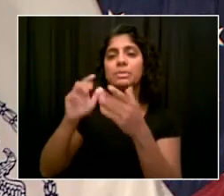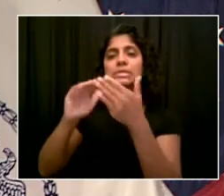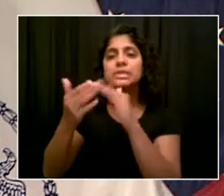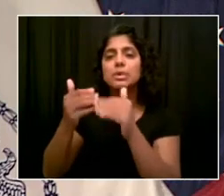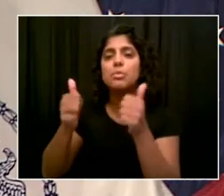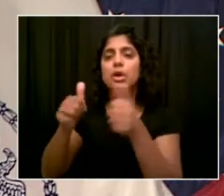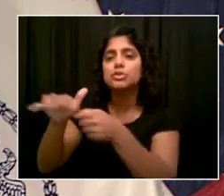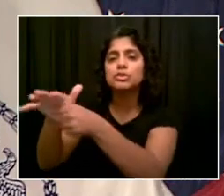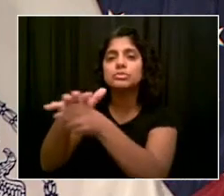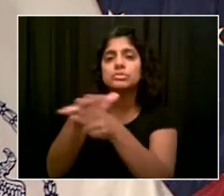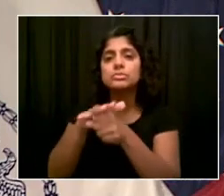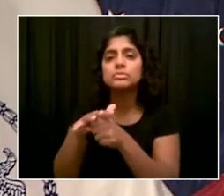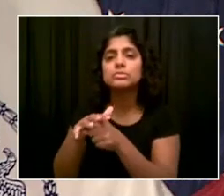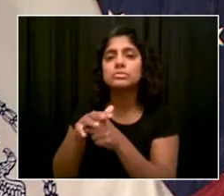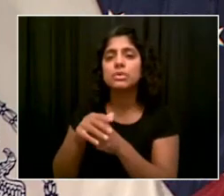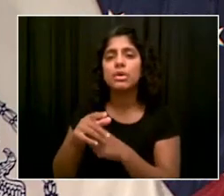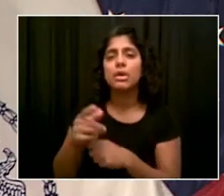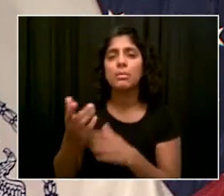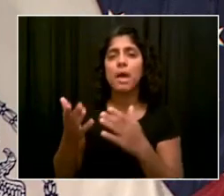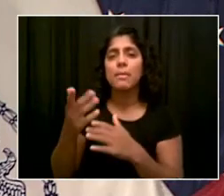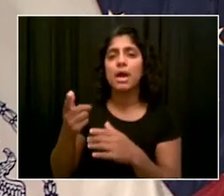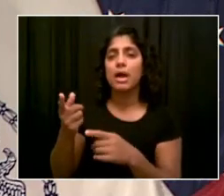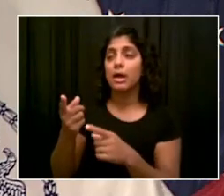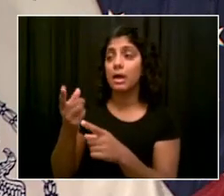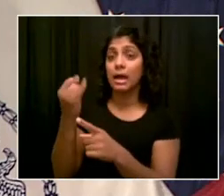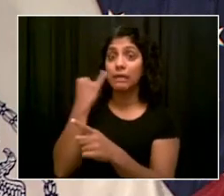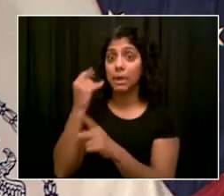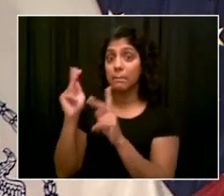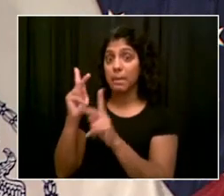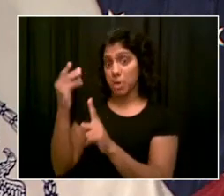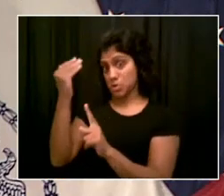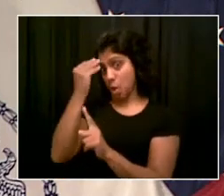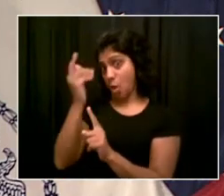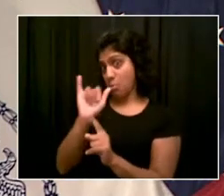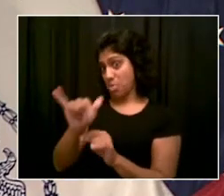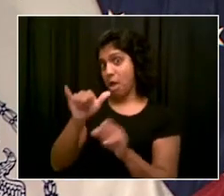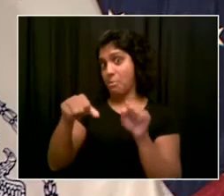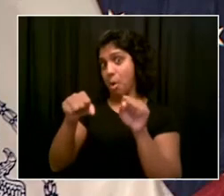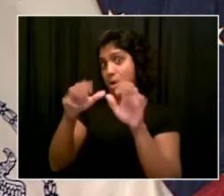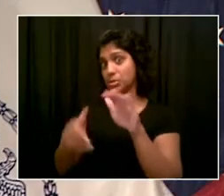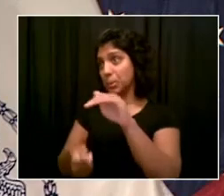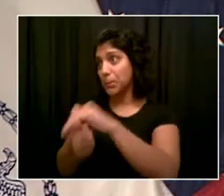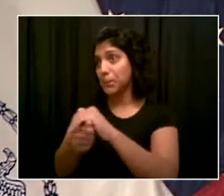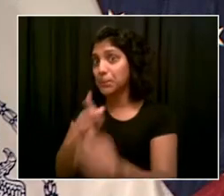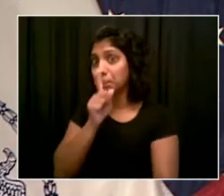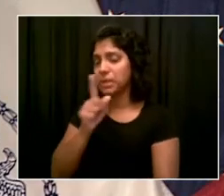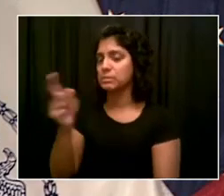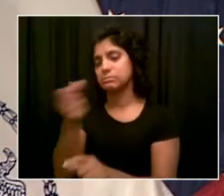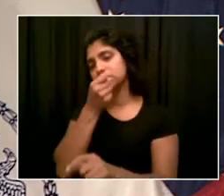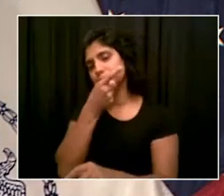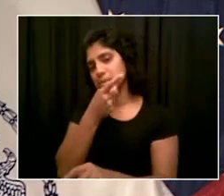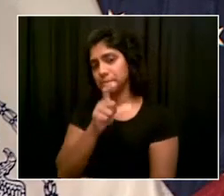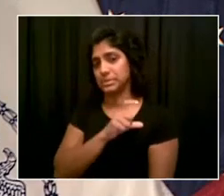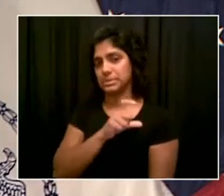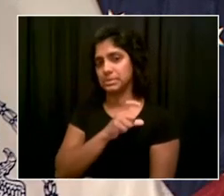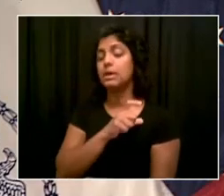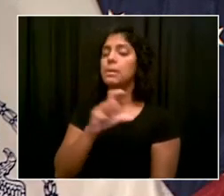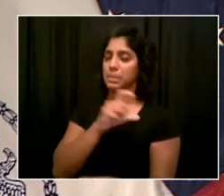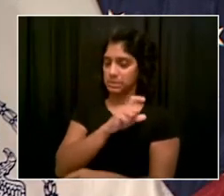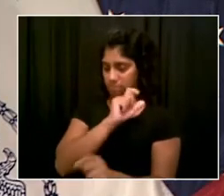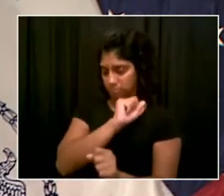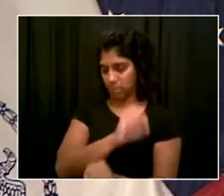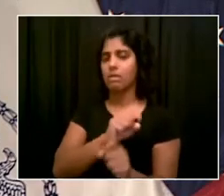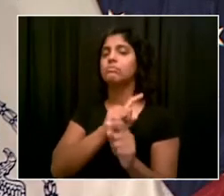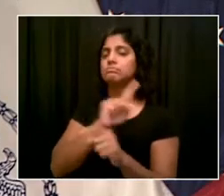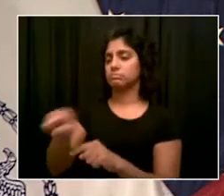City. And we will destroy them, literally, and send a message to people. I do agree with increasing the fines, too. I think people just